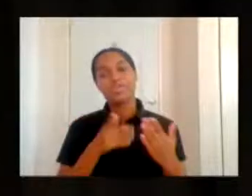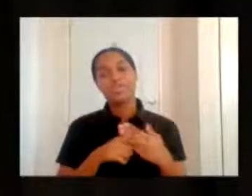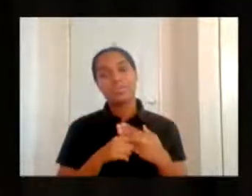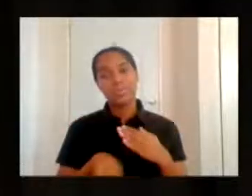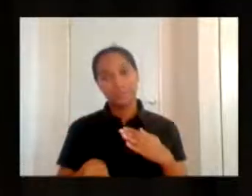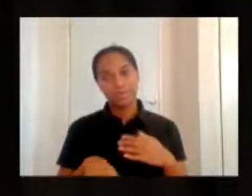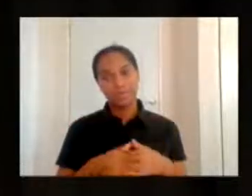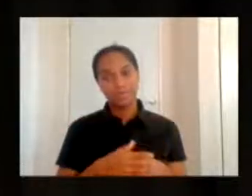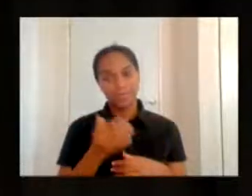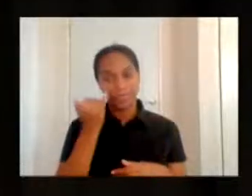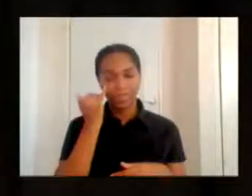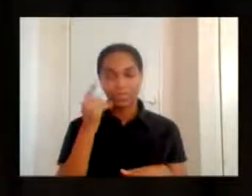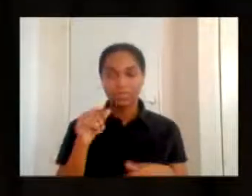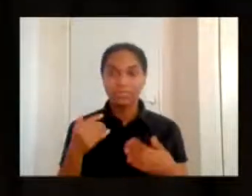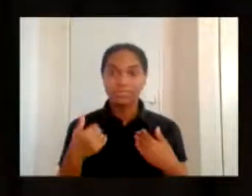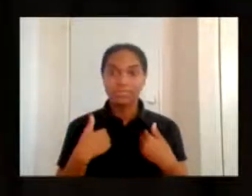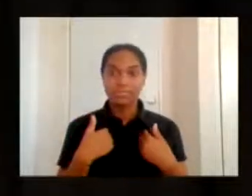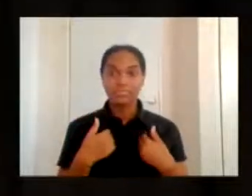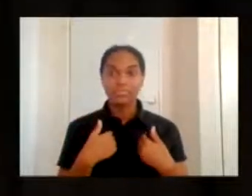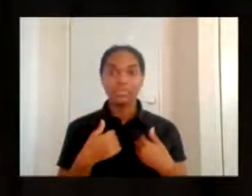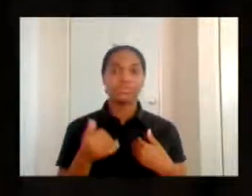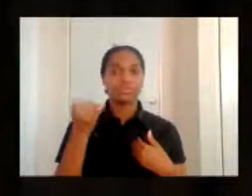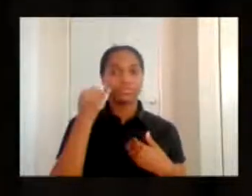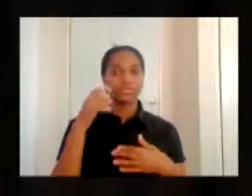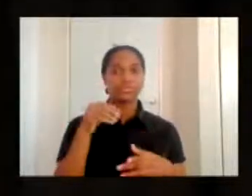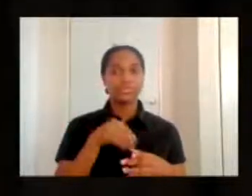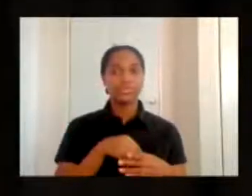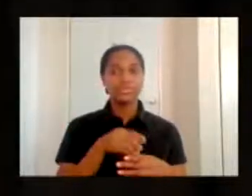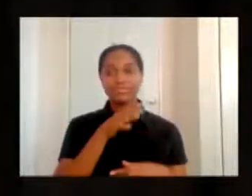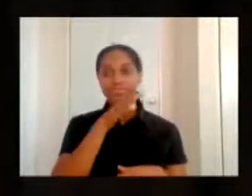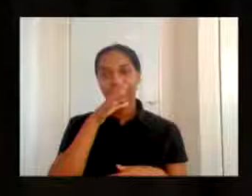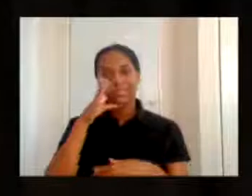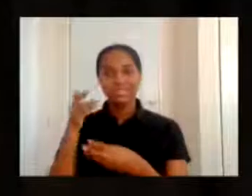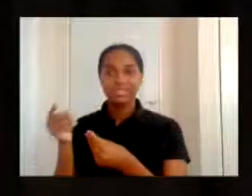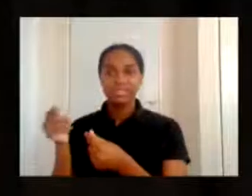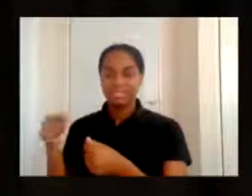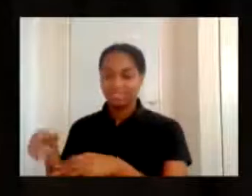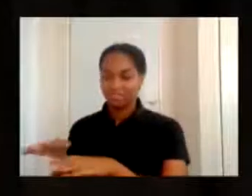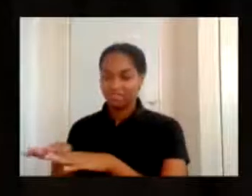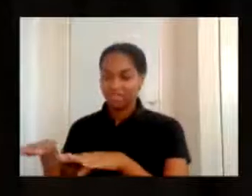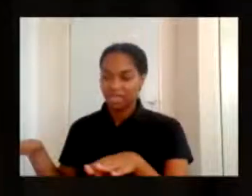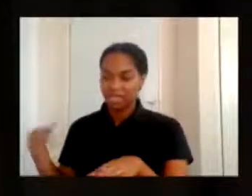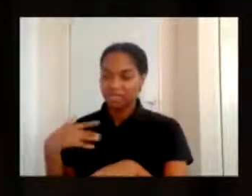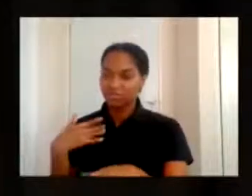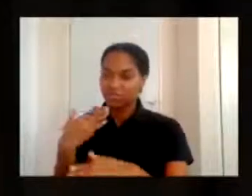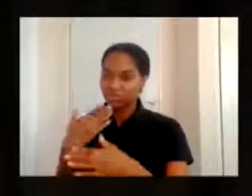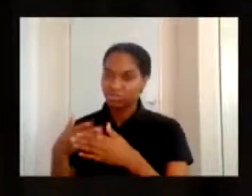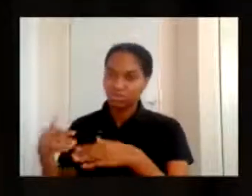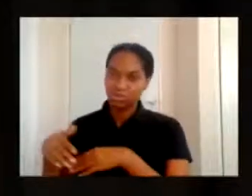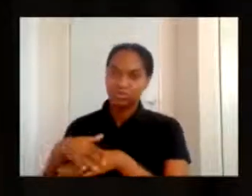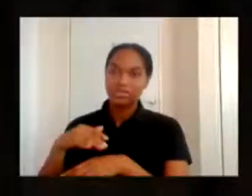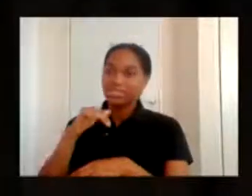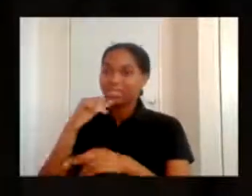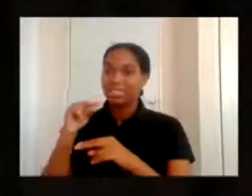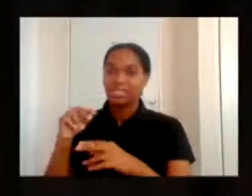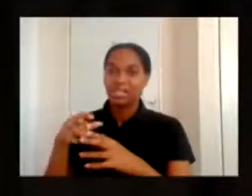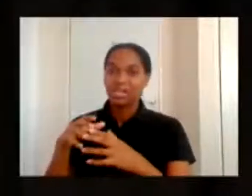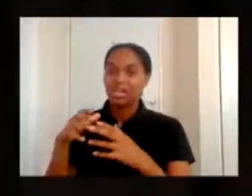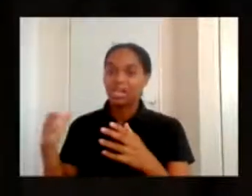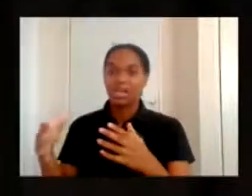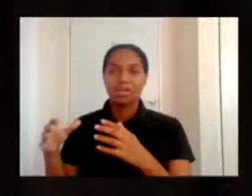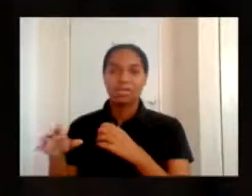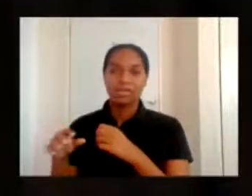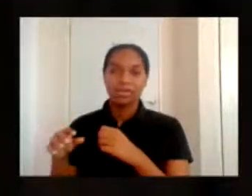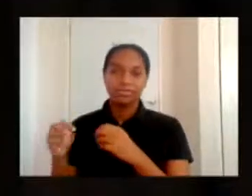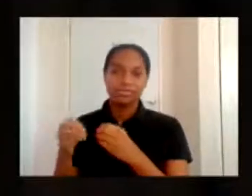So if you have, if you're in the desert and it's very flat and you have really good coverage, you don't need a lot of extra protection